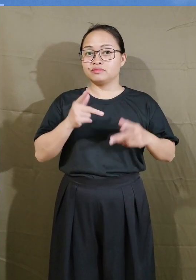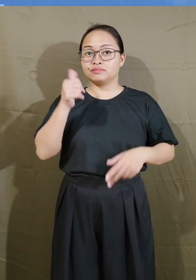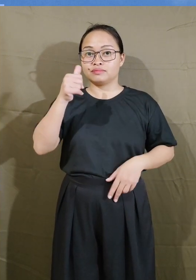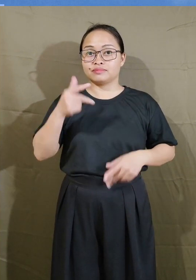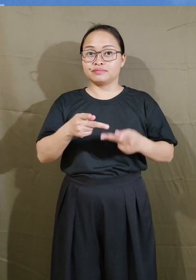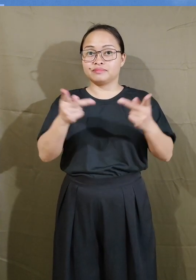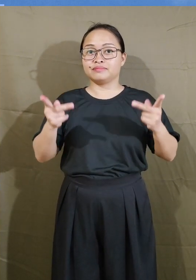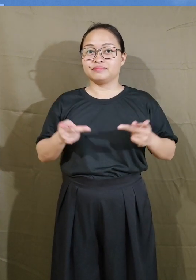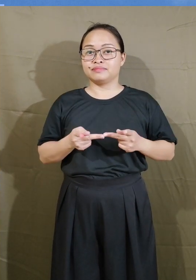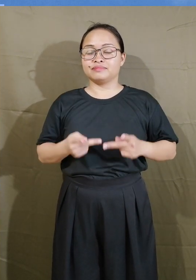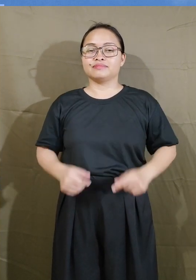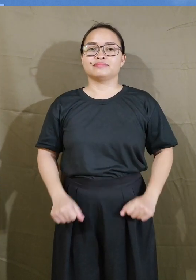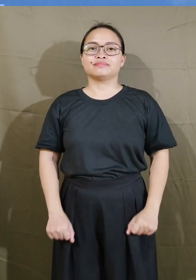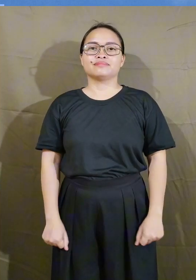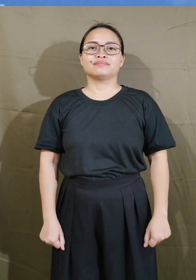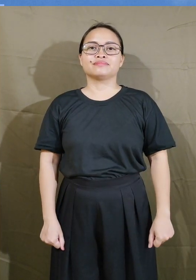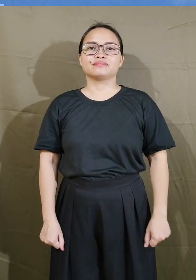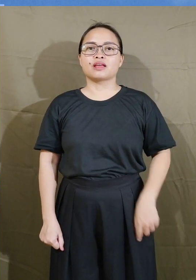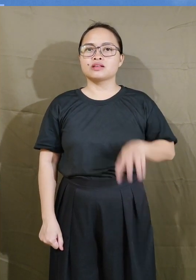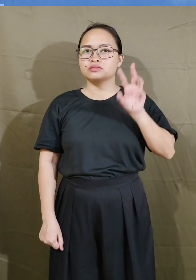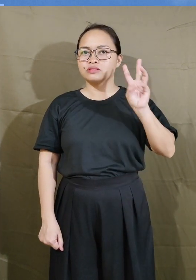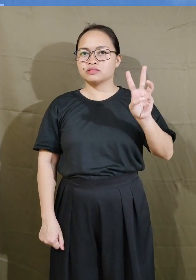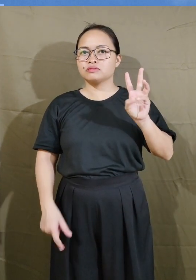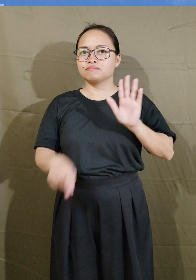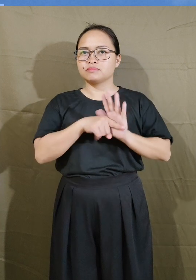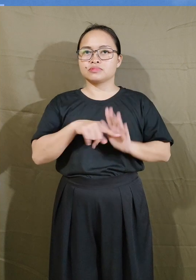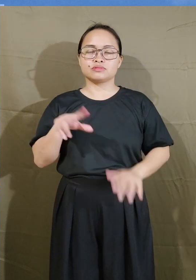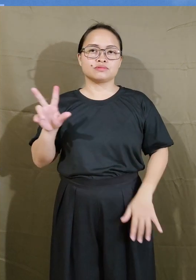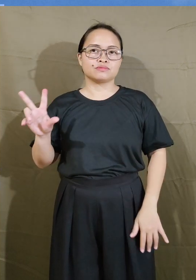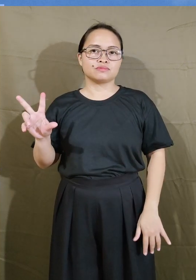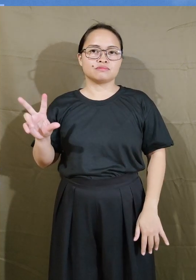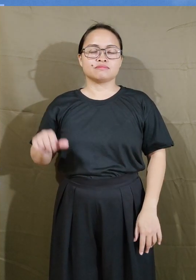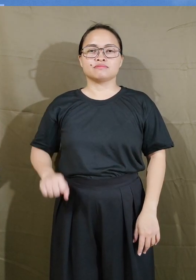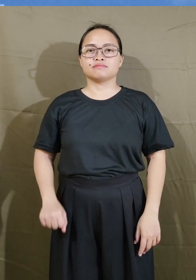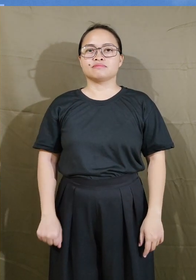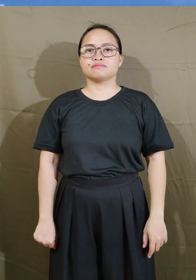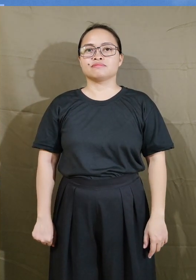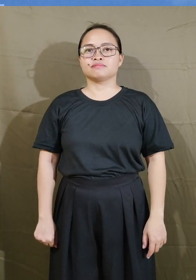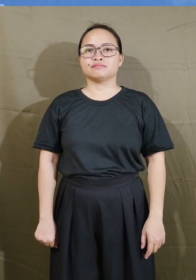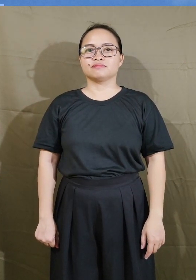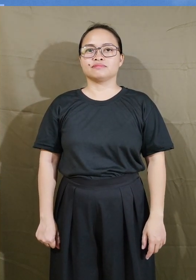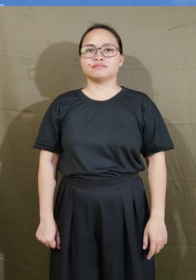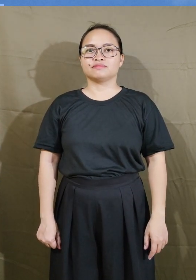Moving on to the tens place. 6 minus 3.